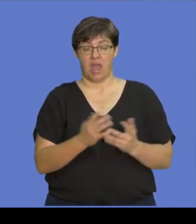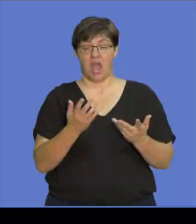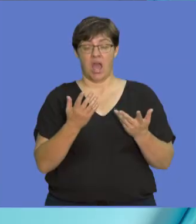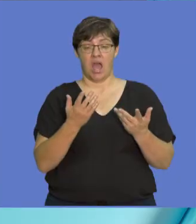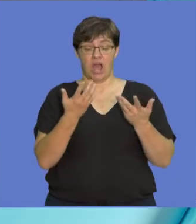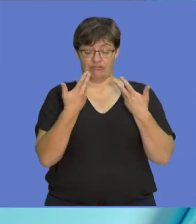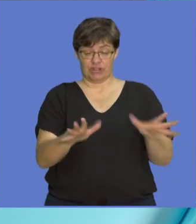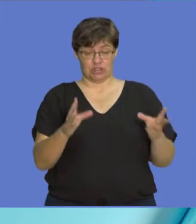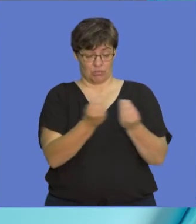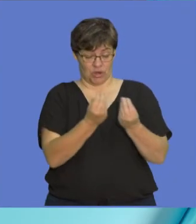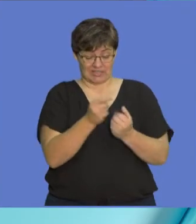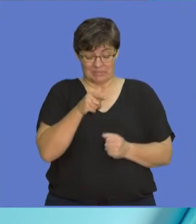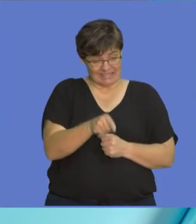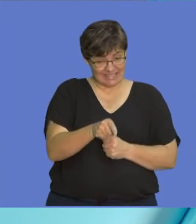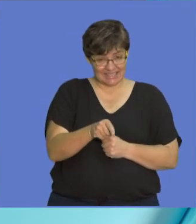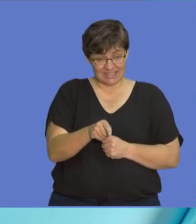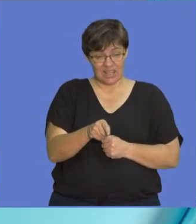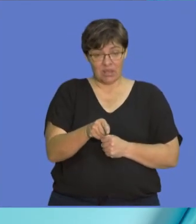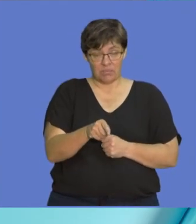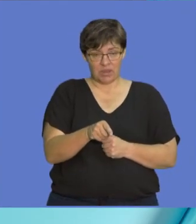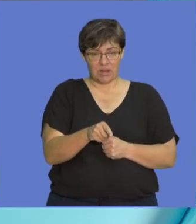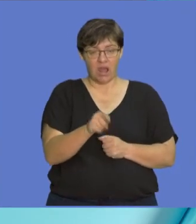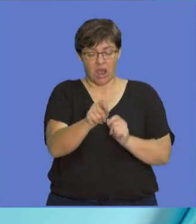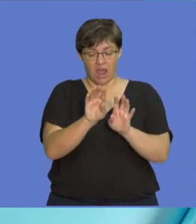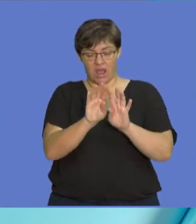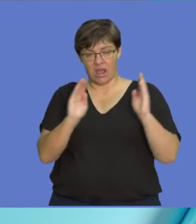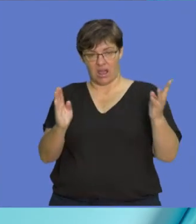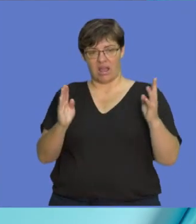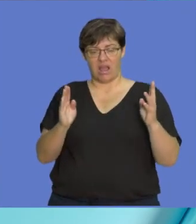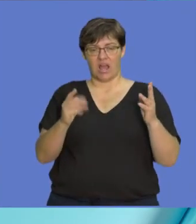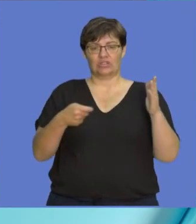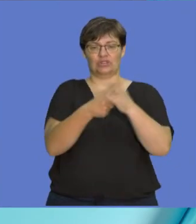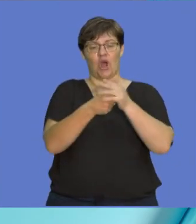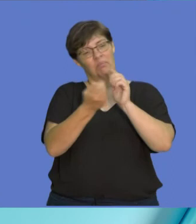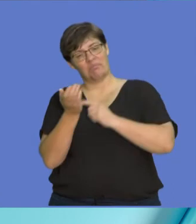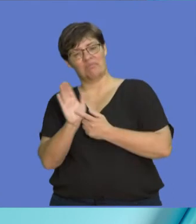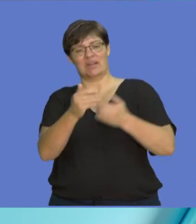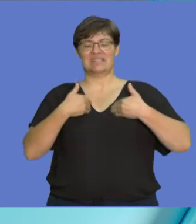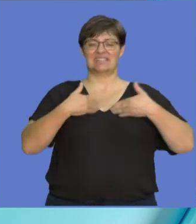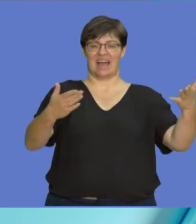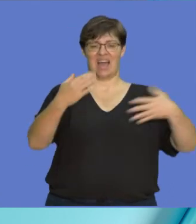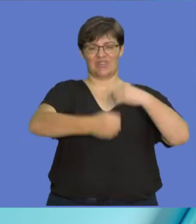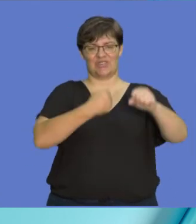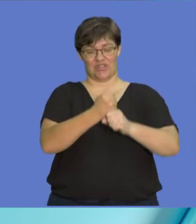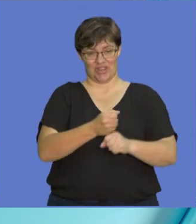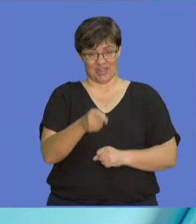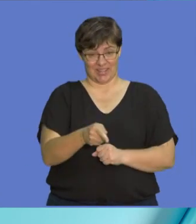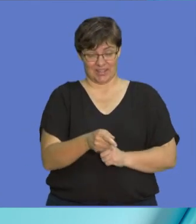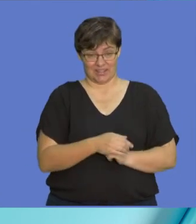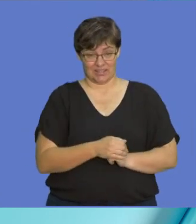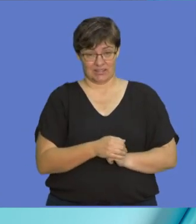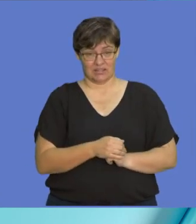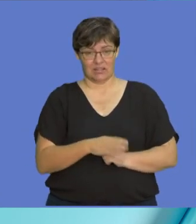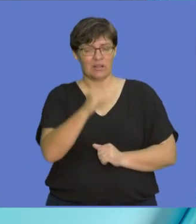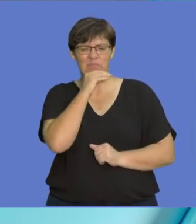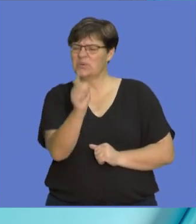said these are the goods that we have on our shelves at the beginning of the year, okay? And this would